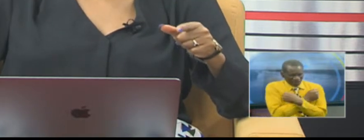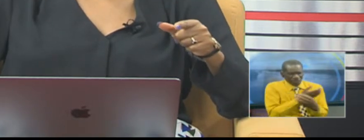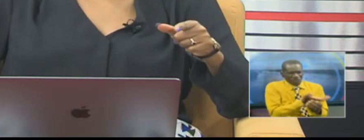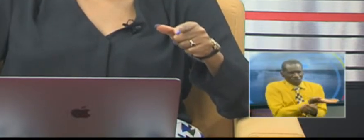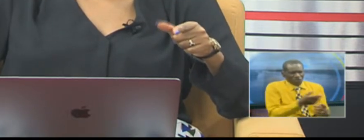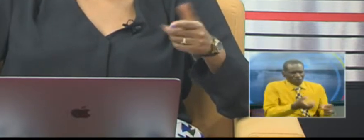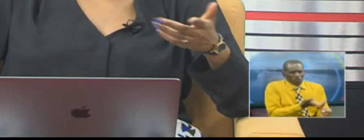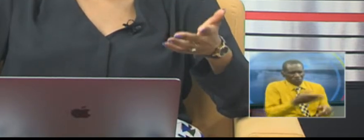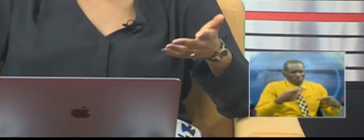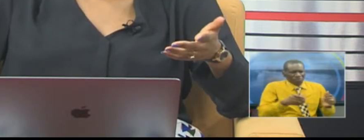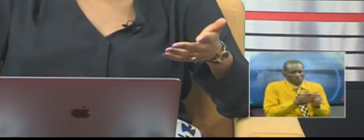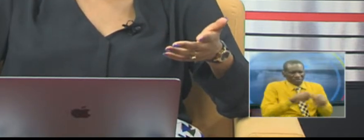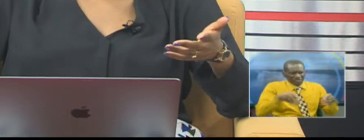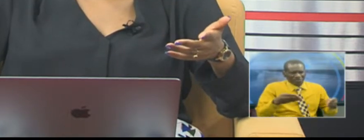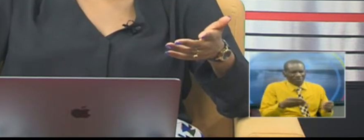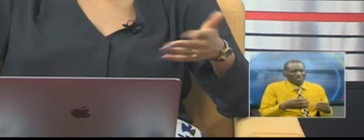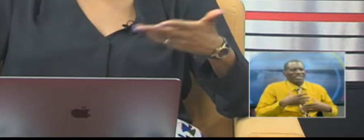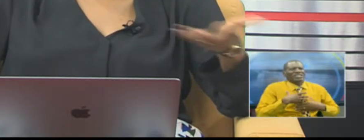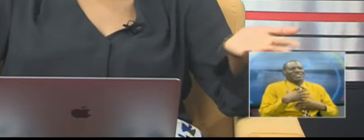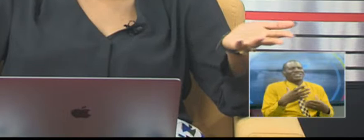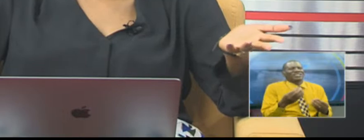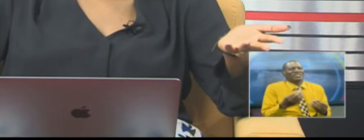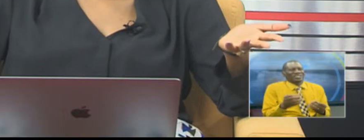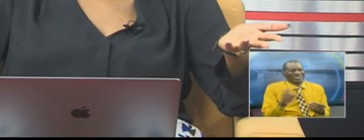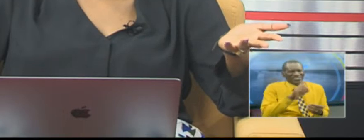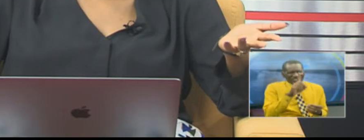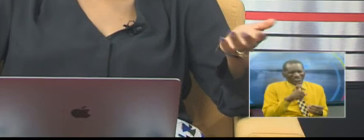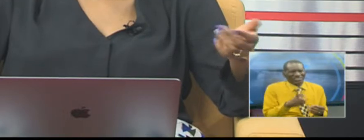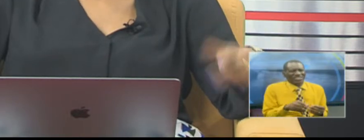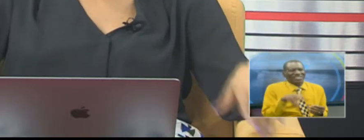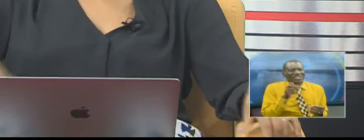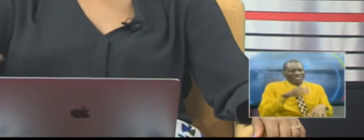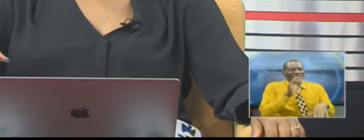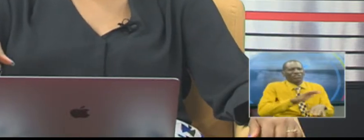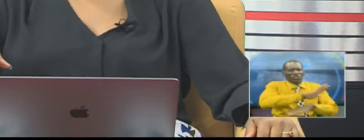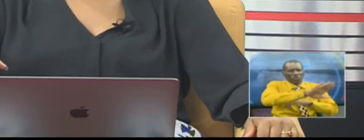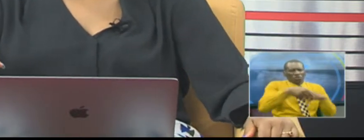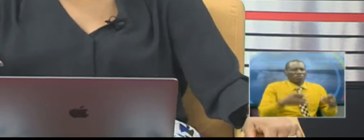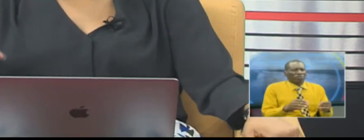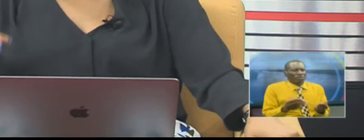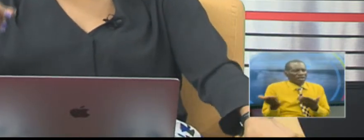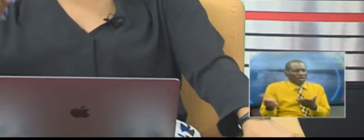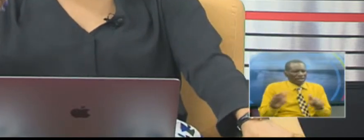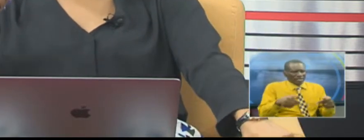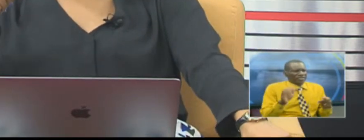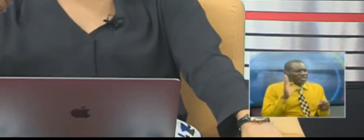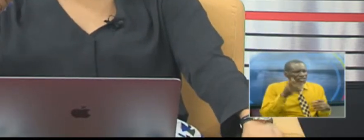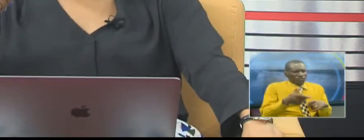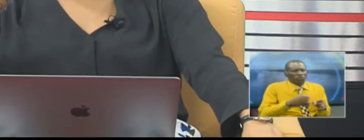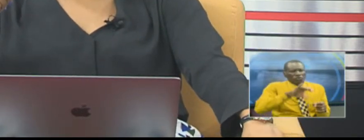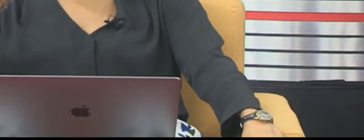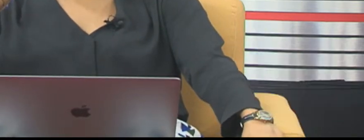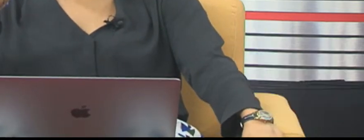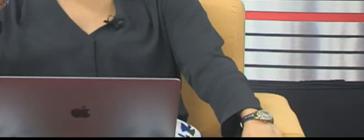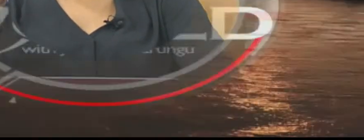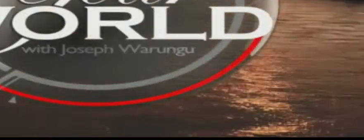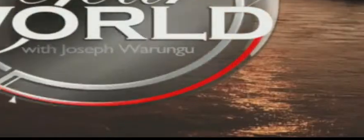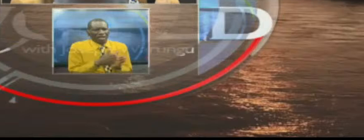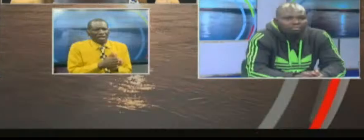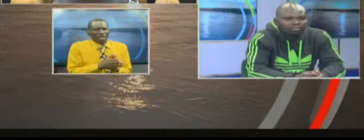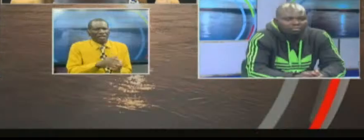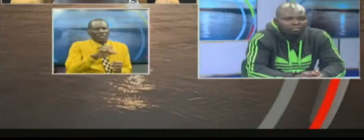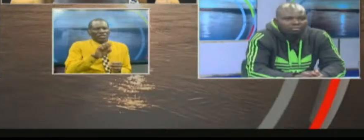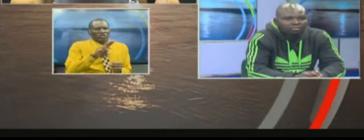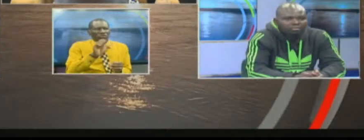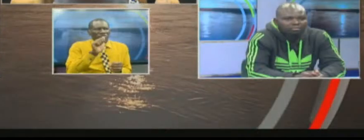with disability. Interesting perspective because it affects all of us. Now let's hear from John and Suzanne.